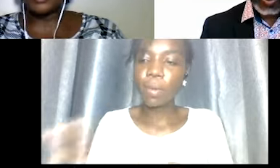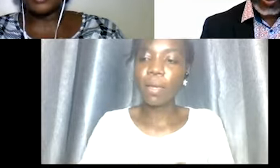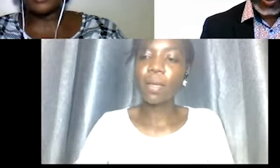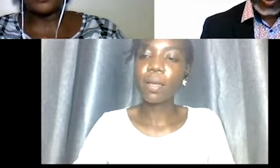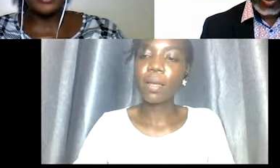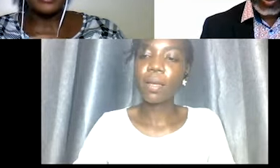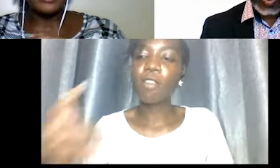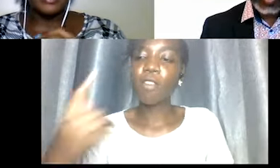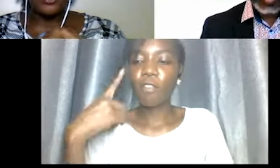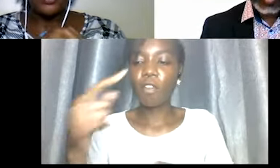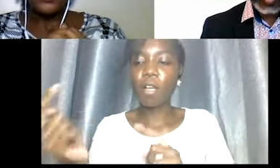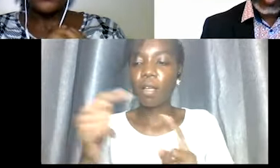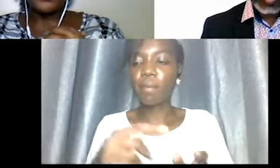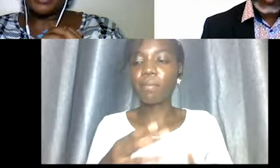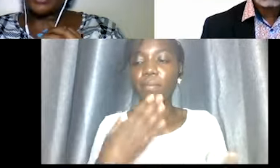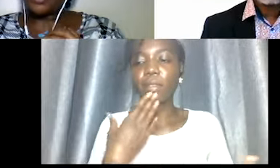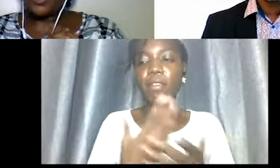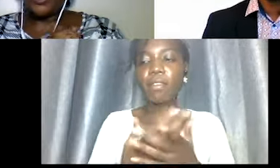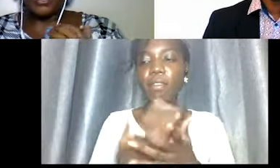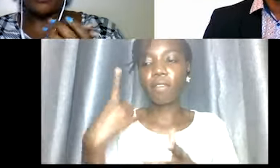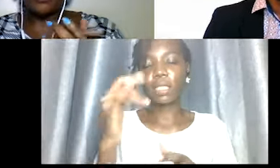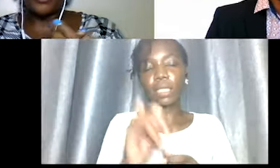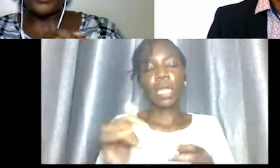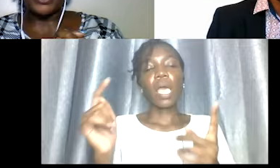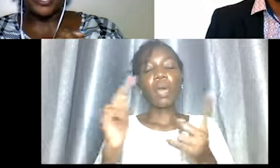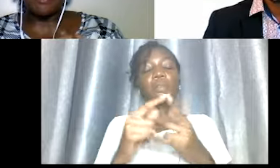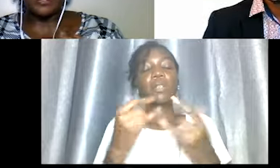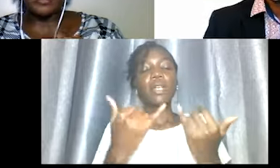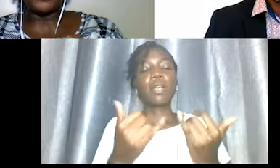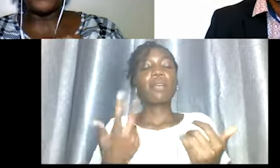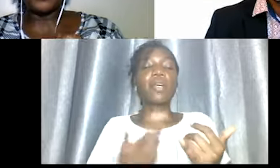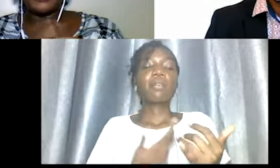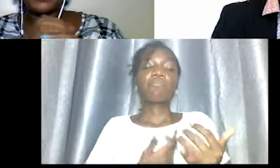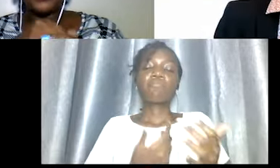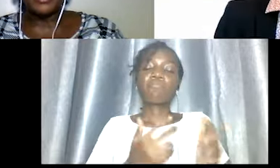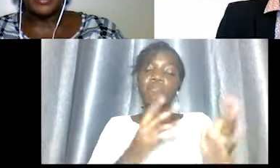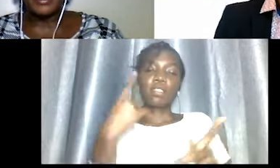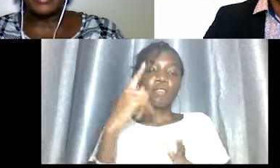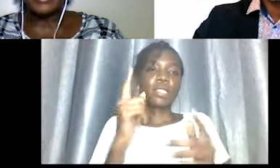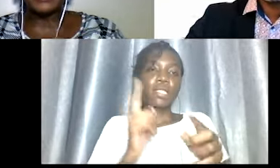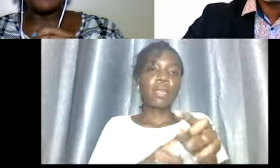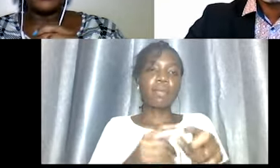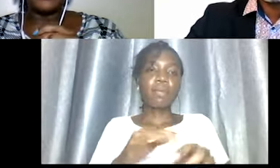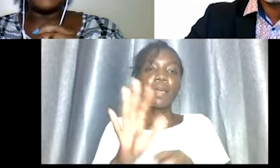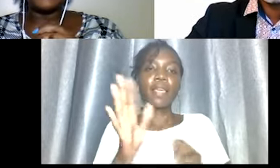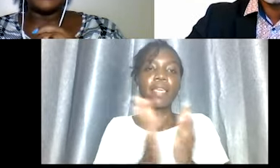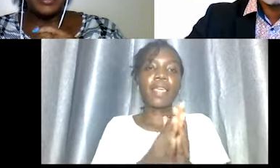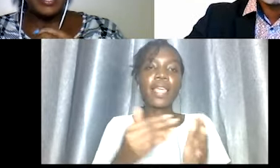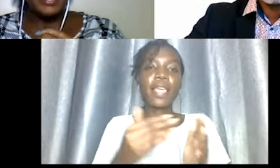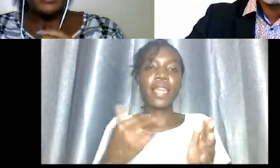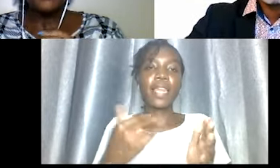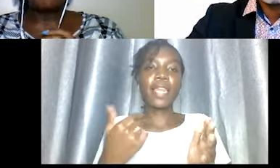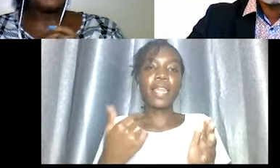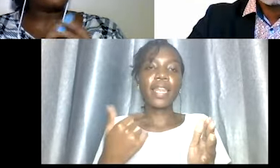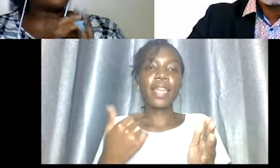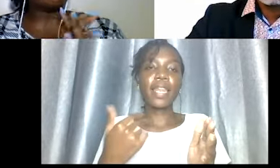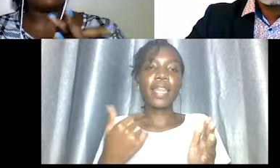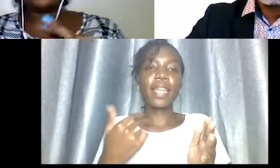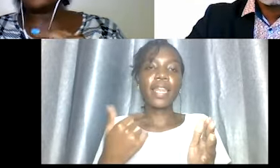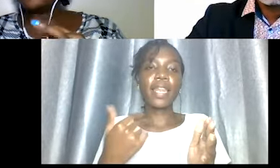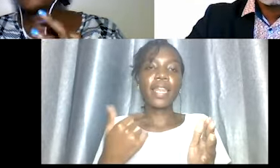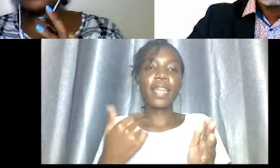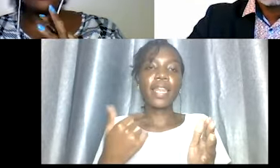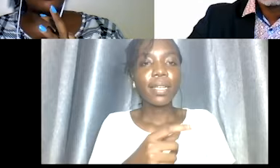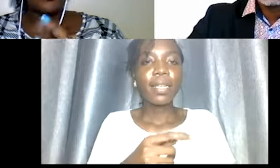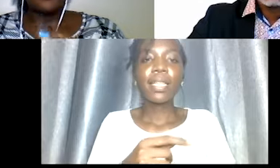Thank you for staying on until now. We are so grateful for your time, and we are here ending the month in style. May we have